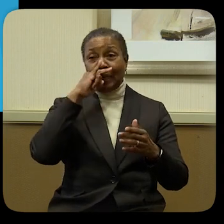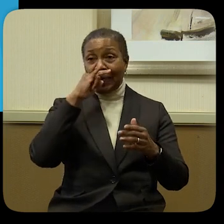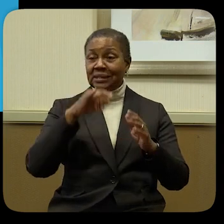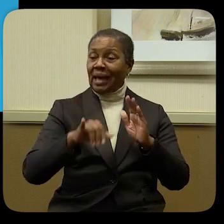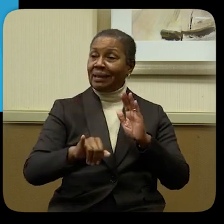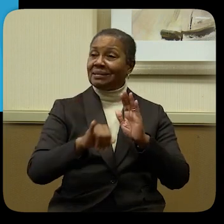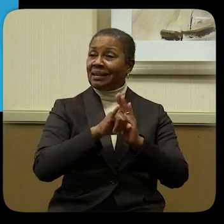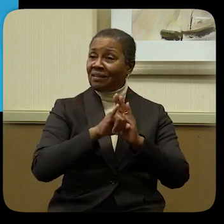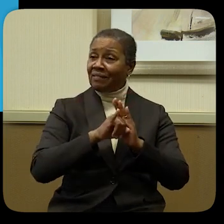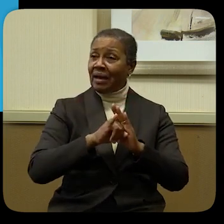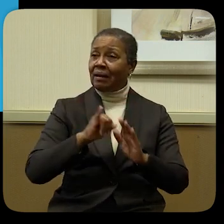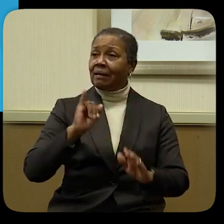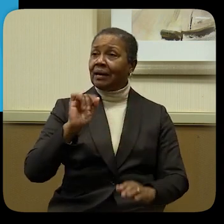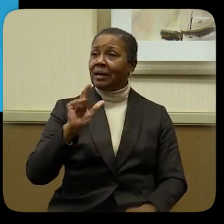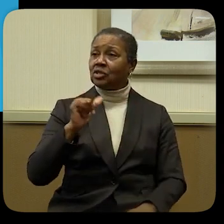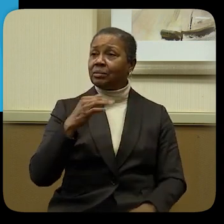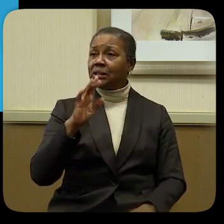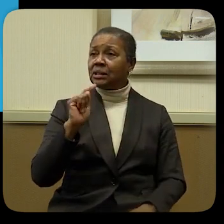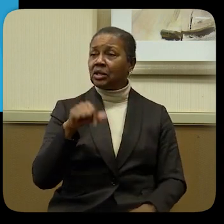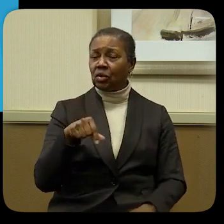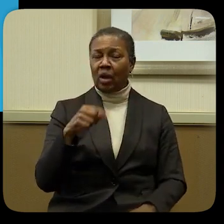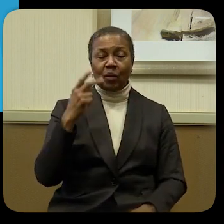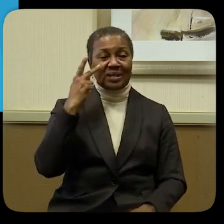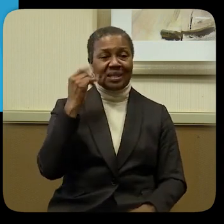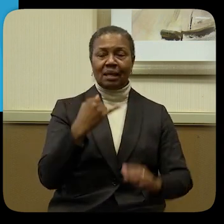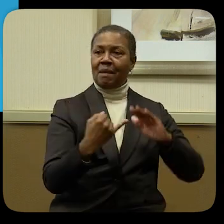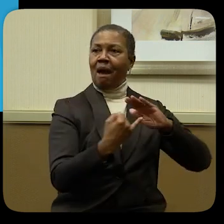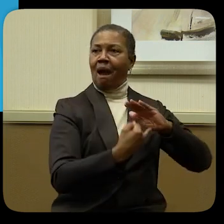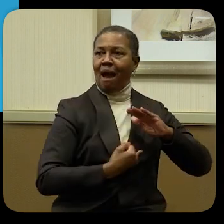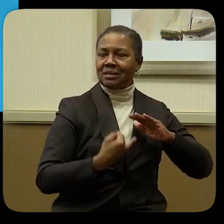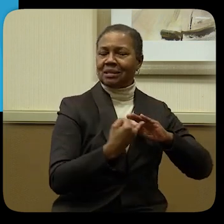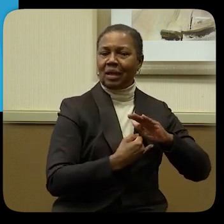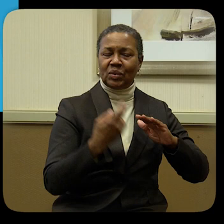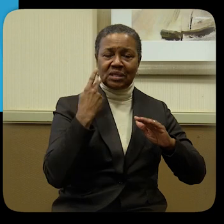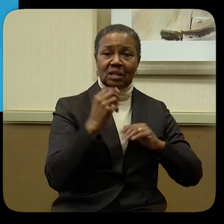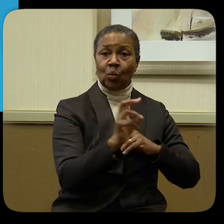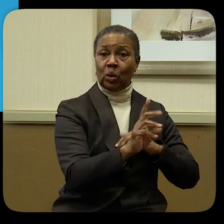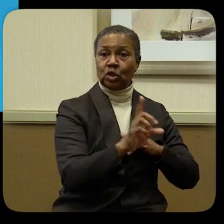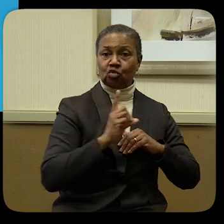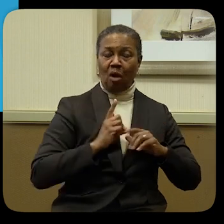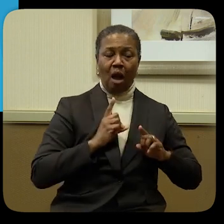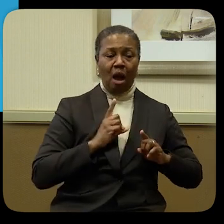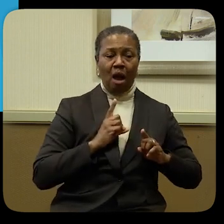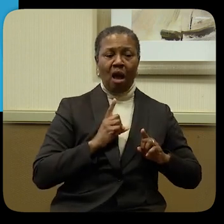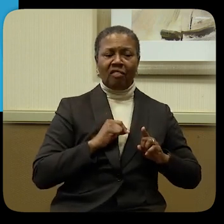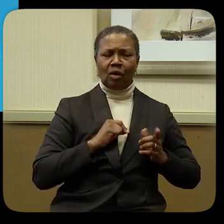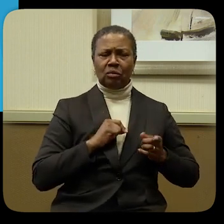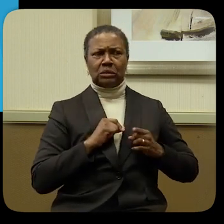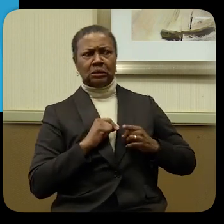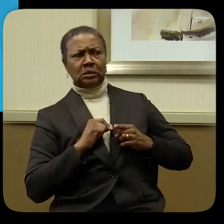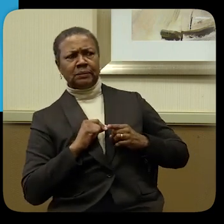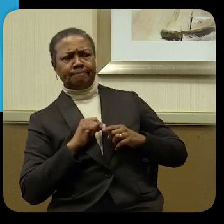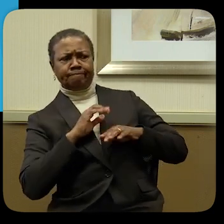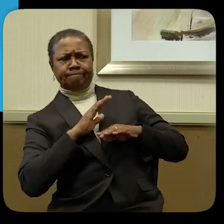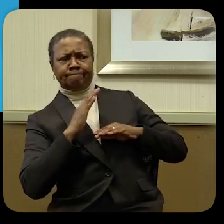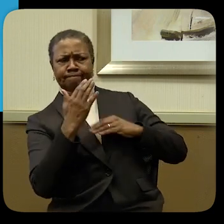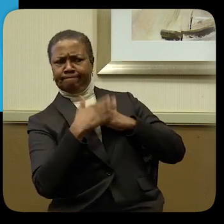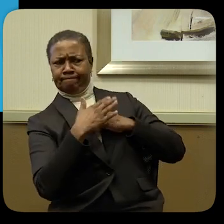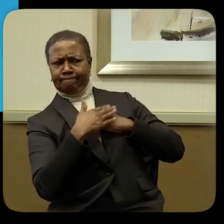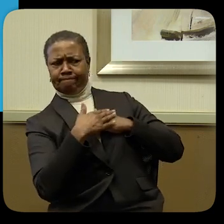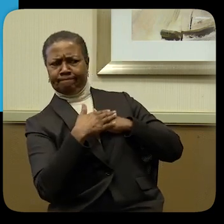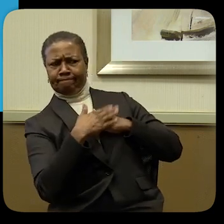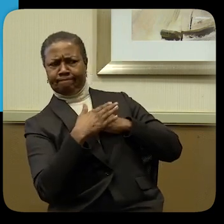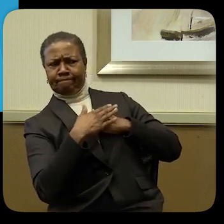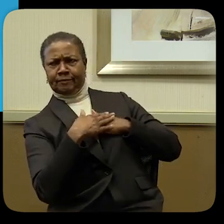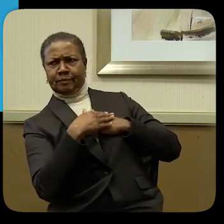as LGBTQ, and we're seeing them isolate, we're seeing them withdraw. Those, like, alarm bells should be